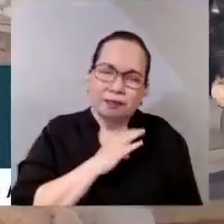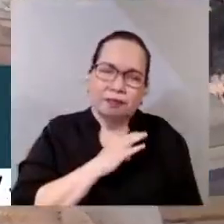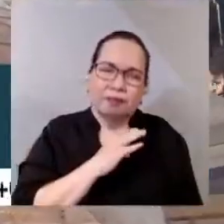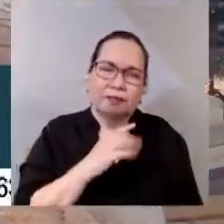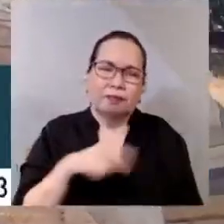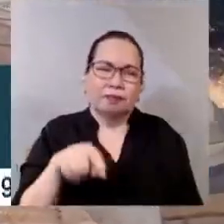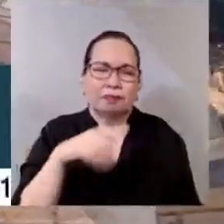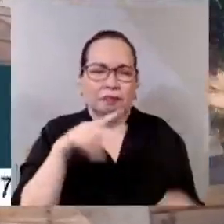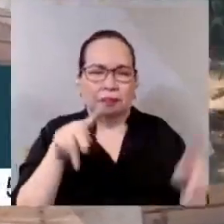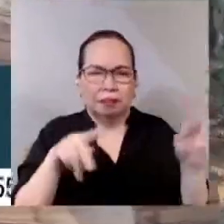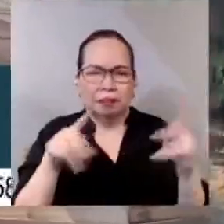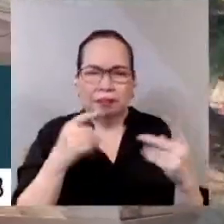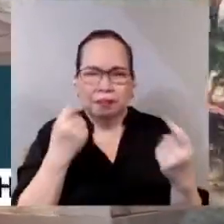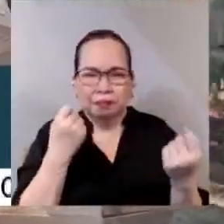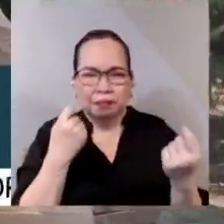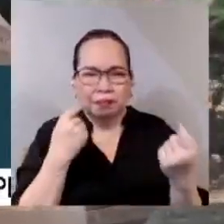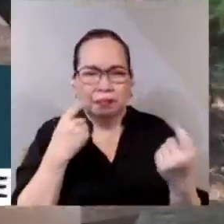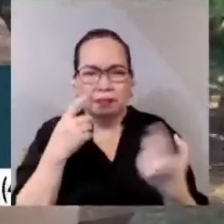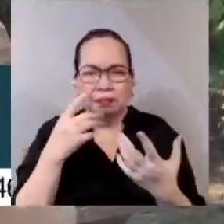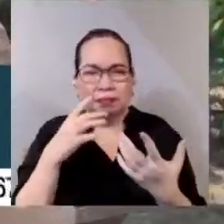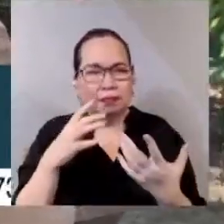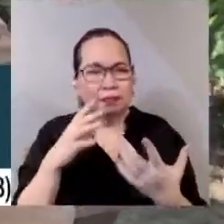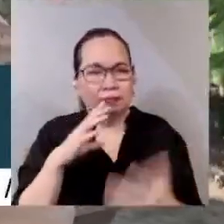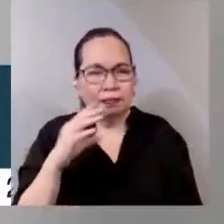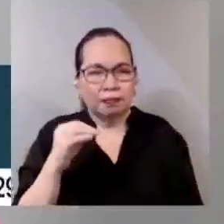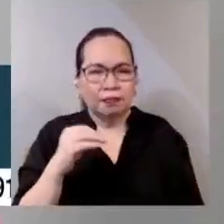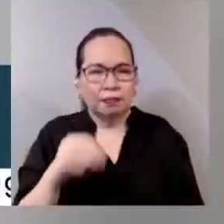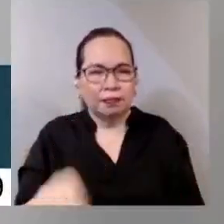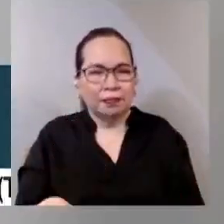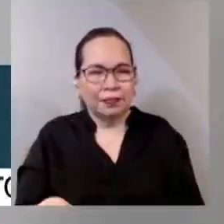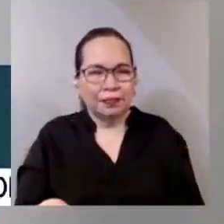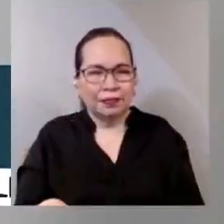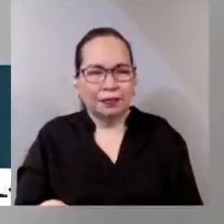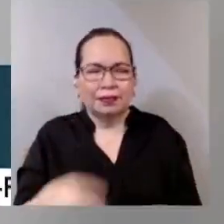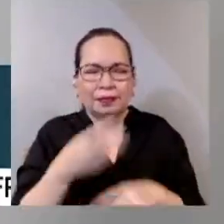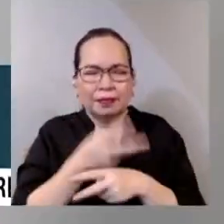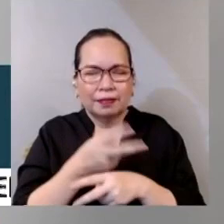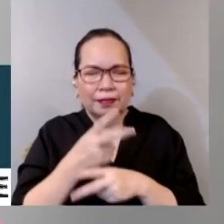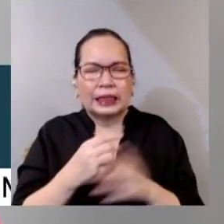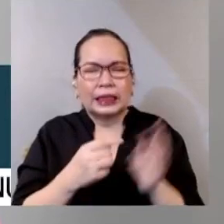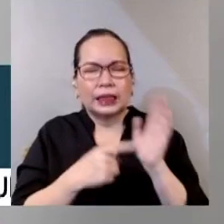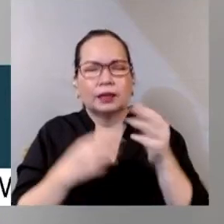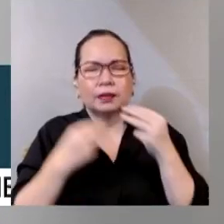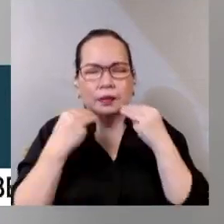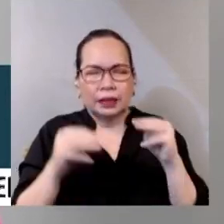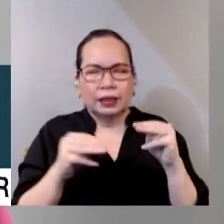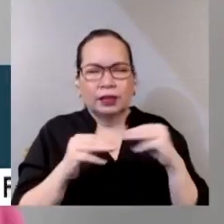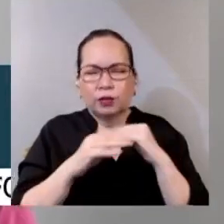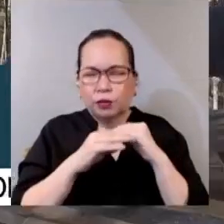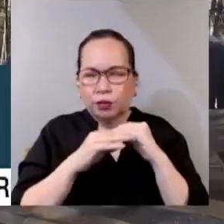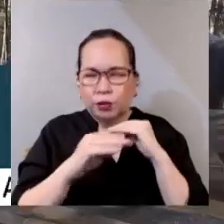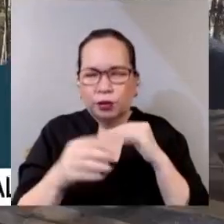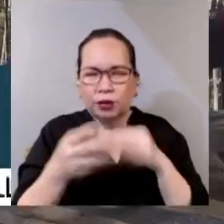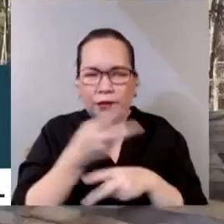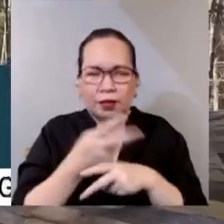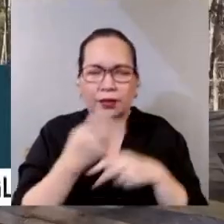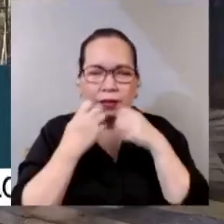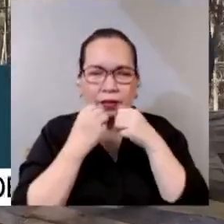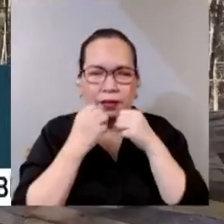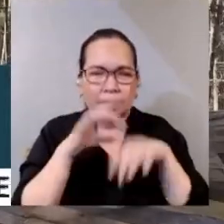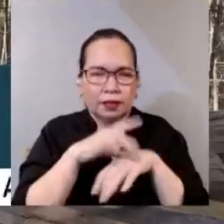public and are really purveyors of this message of sustainability and caring for the earth. The